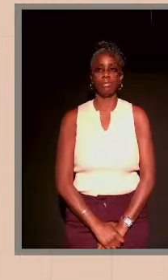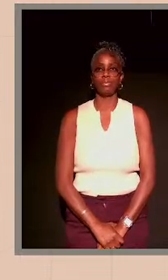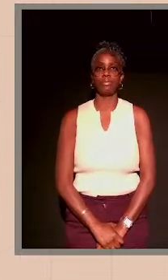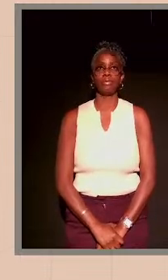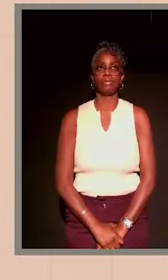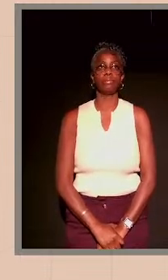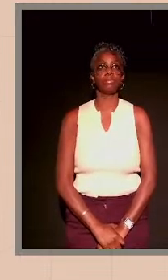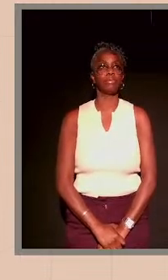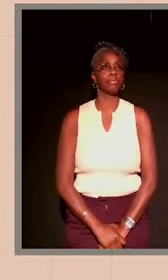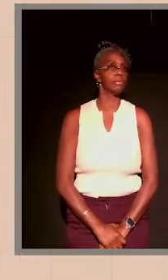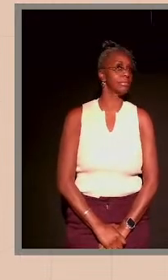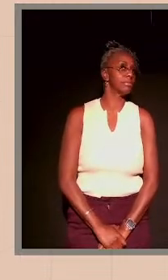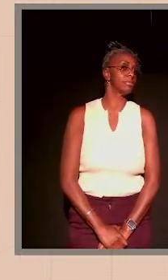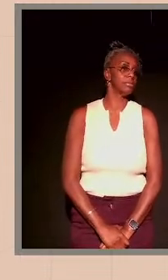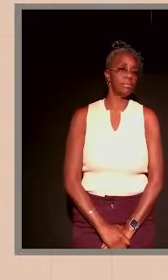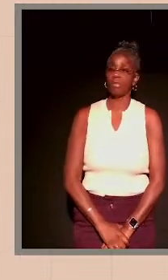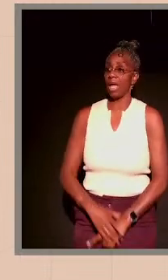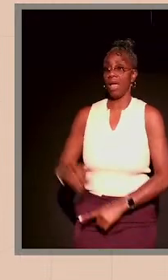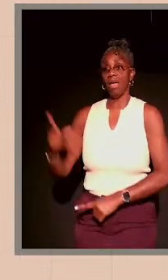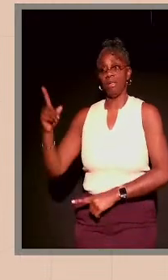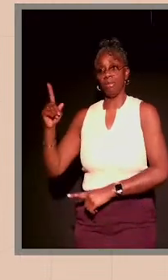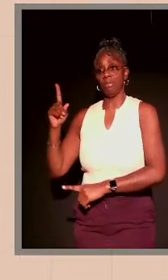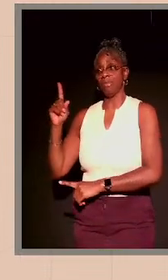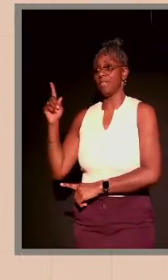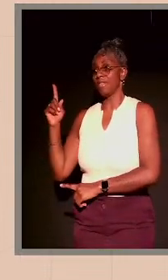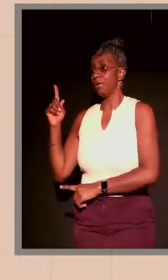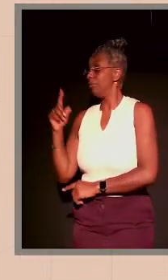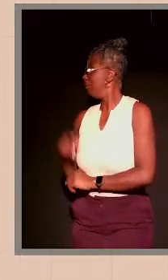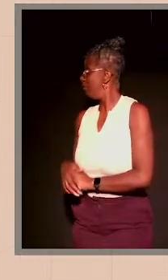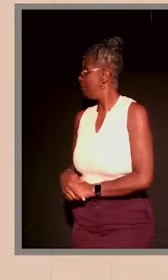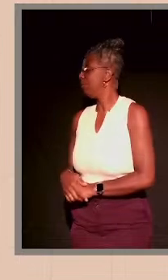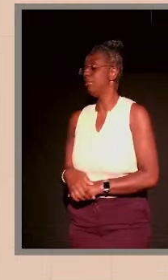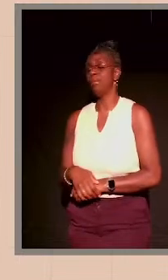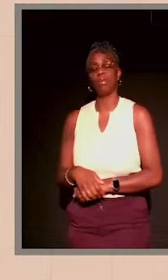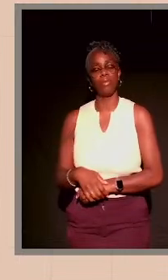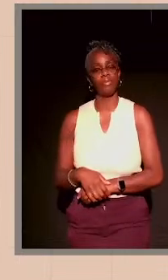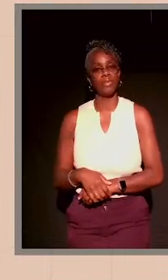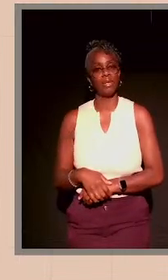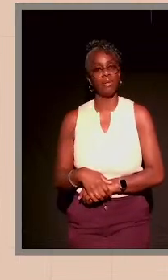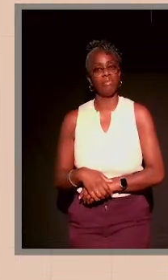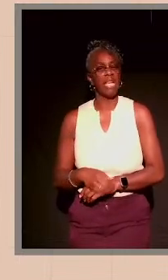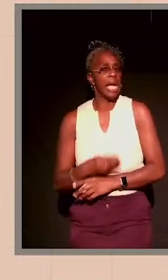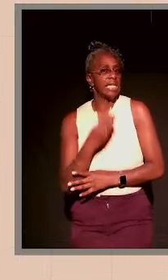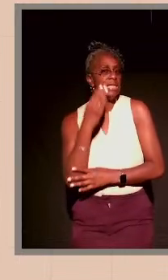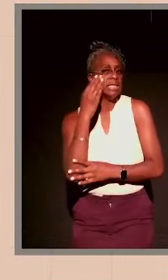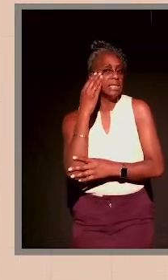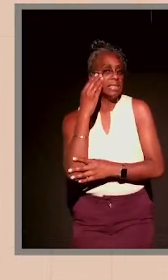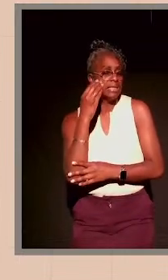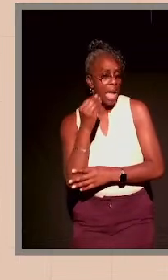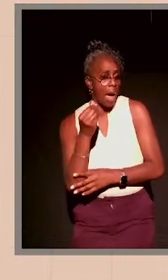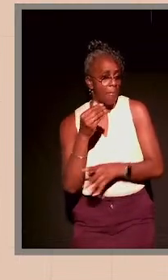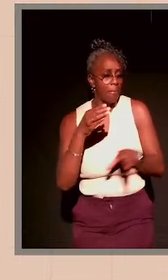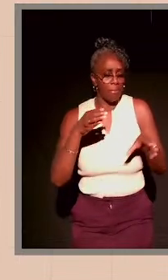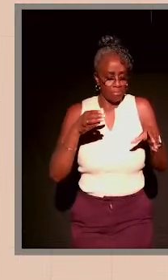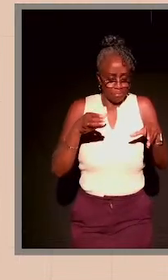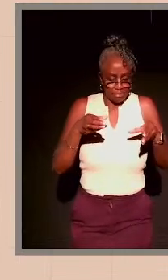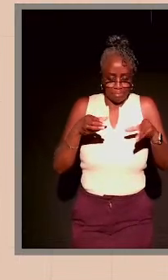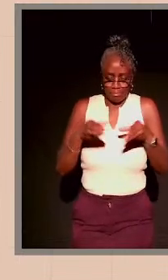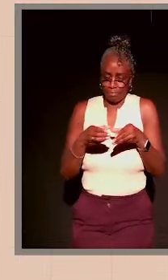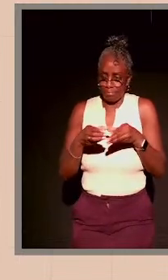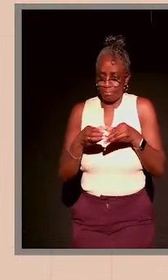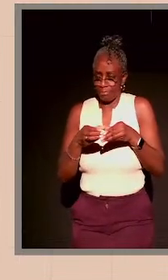So this image is a portion of